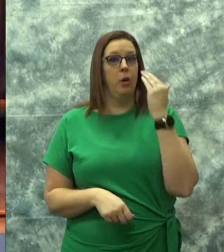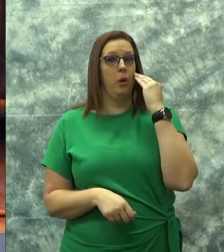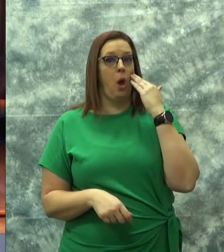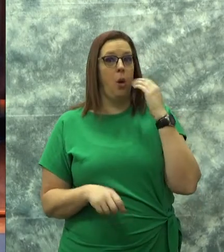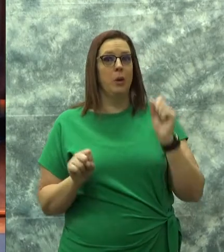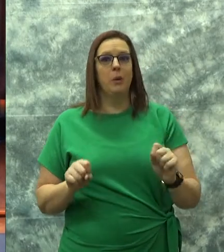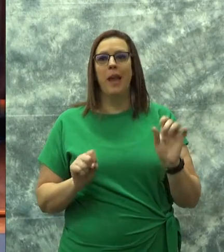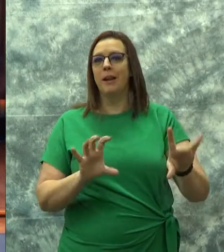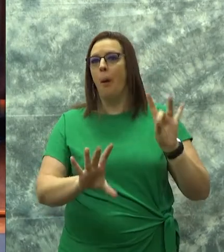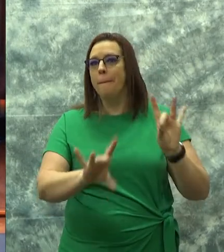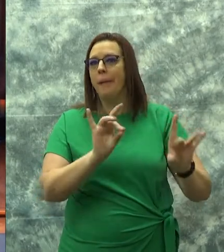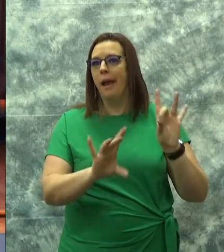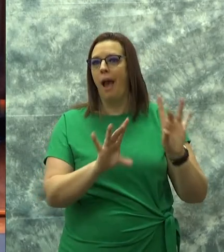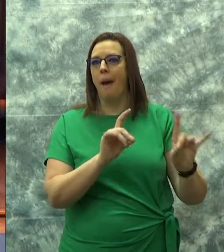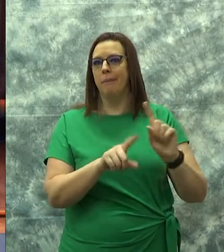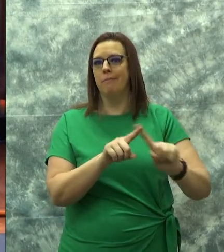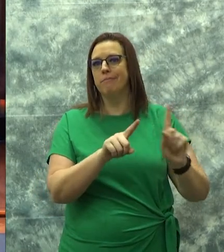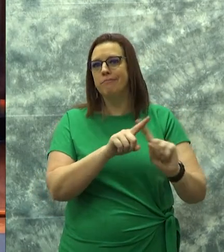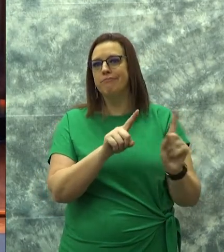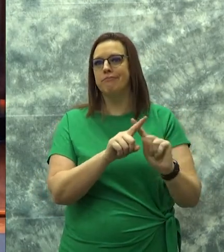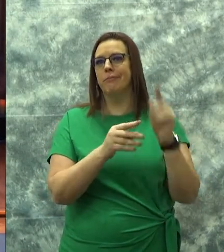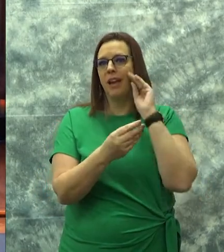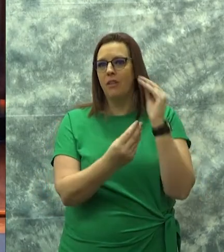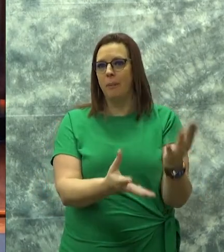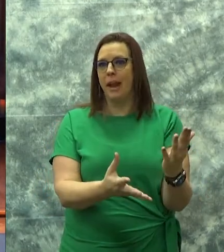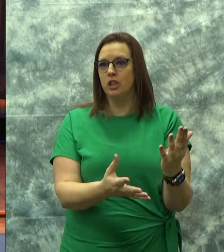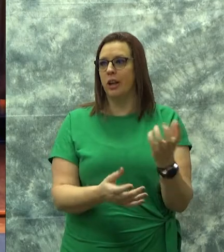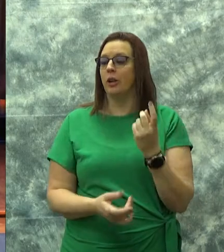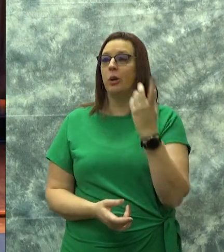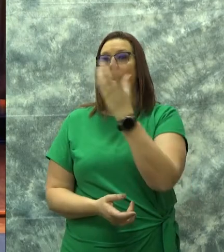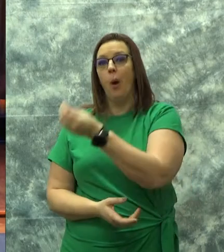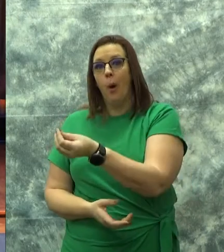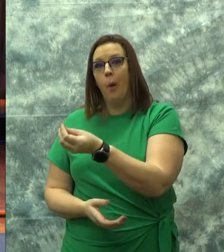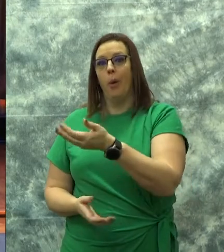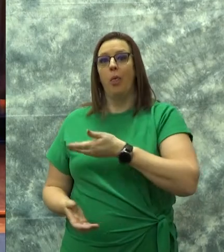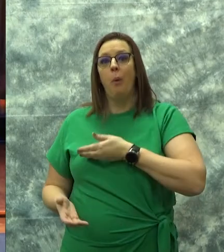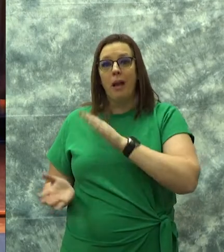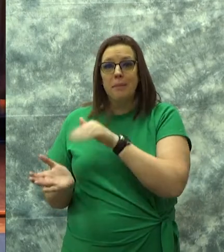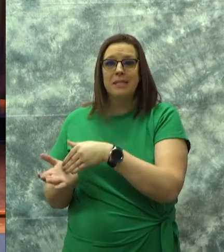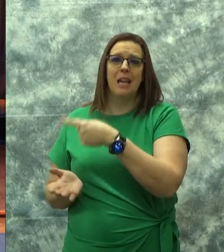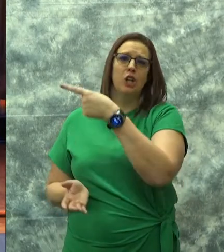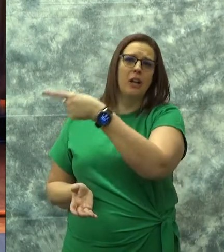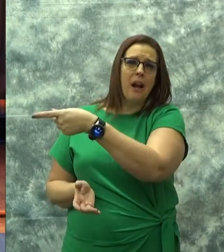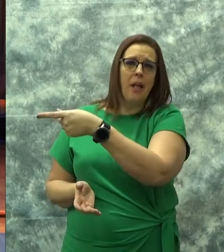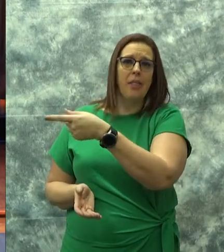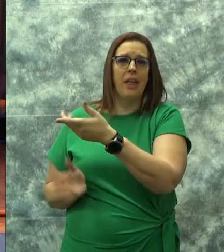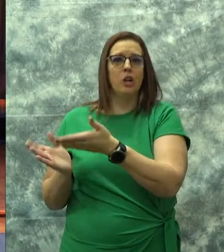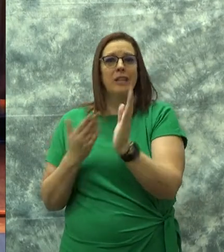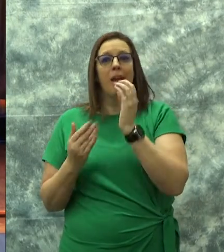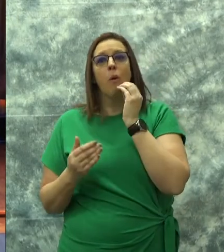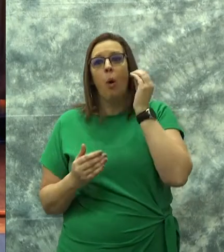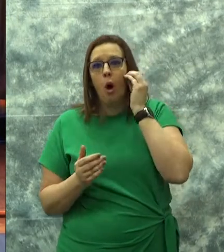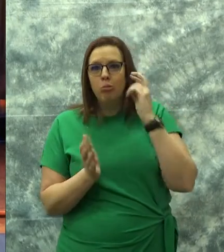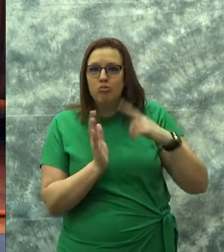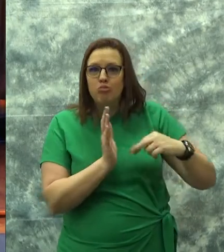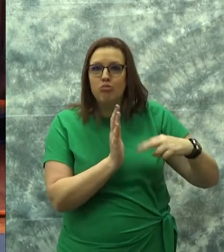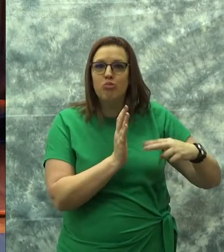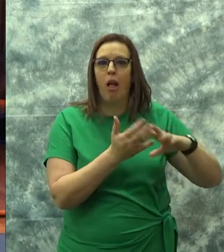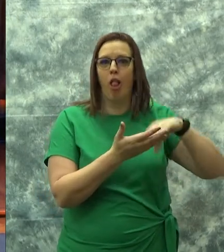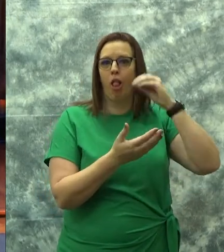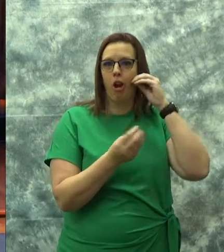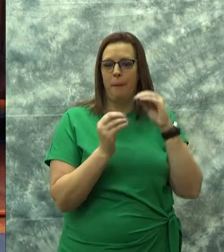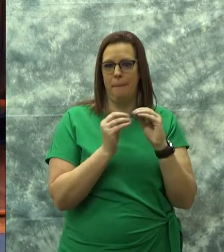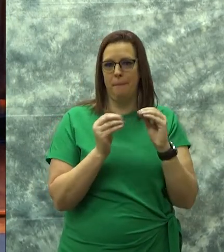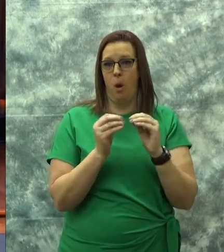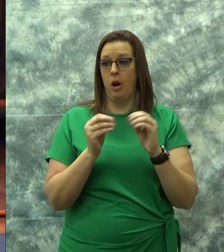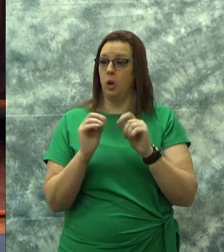High Church, please know that you can pick up all the brochures that are out there in the displays. You can go to the Welcome Center and pick up stuff out there and take it home with you and